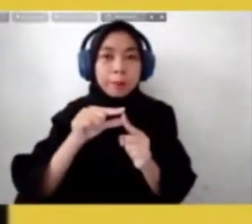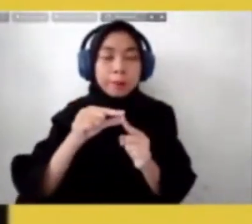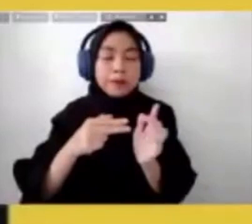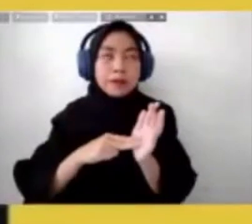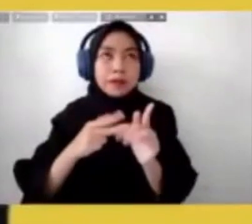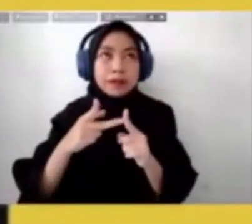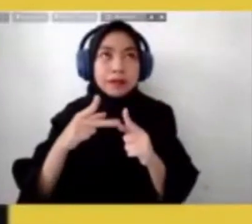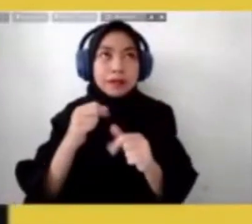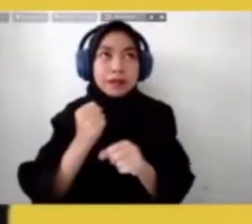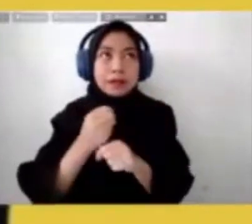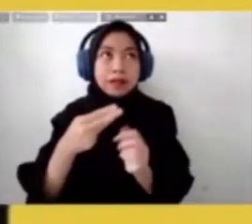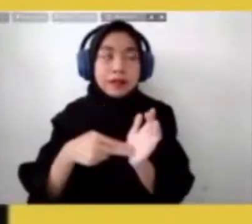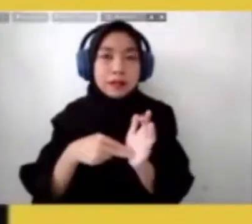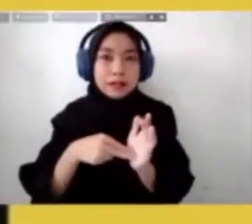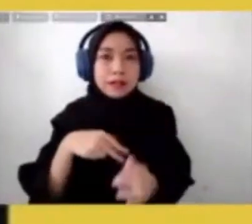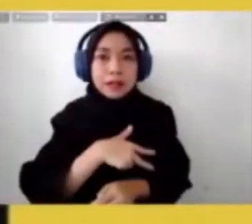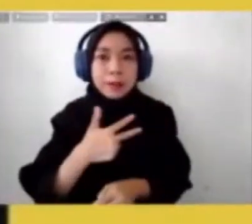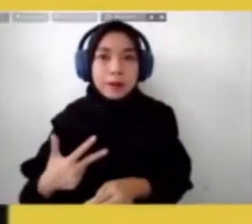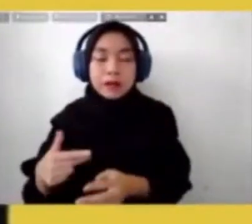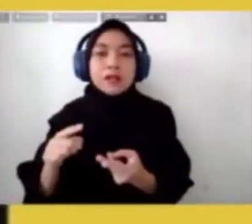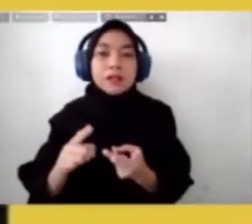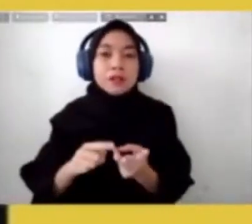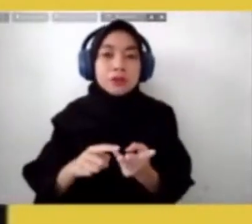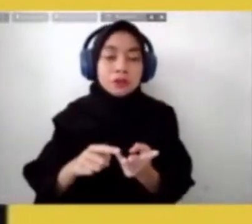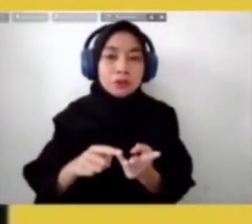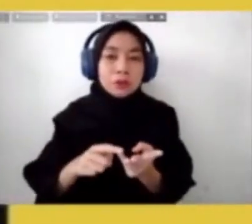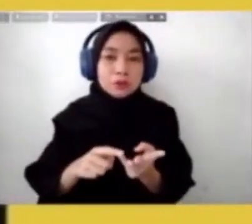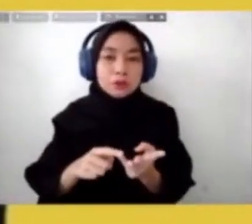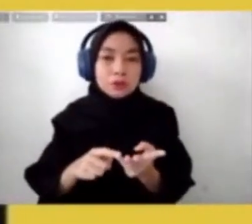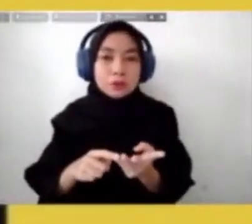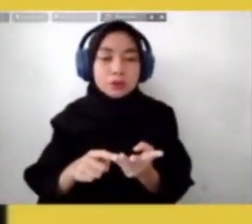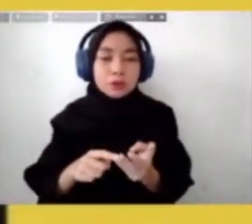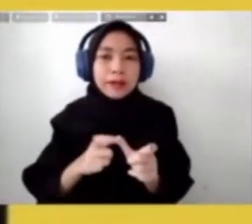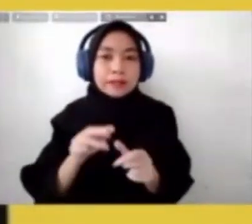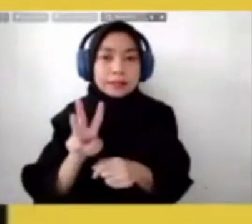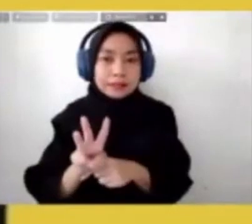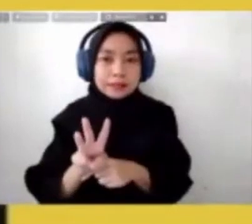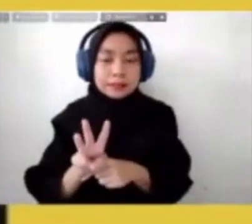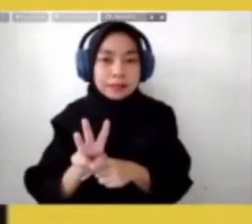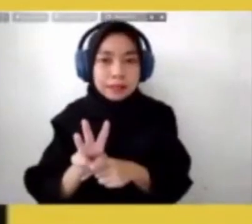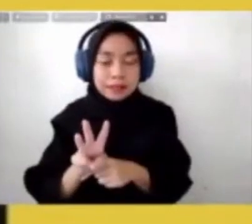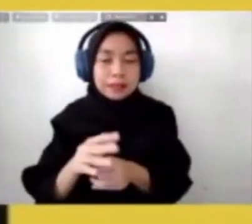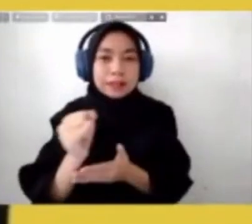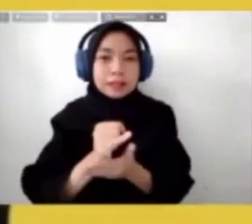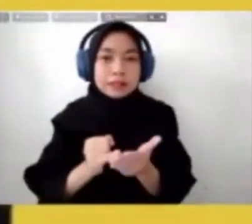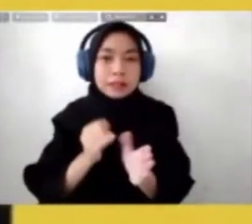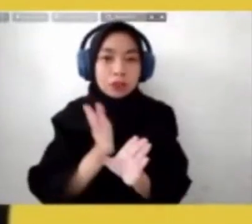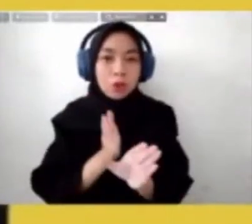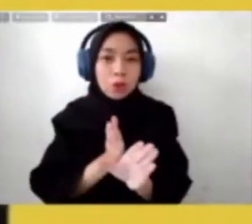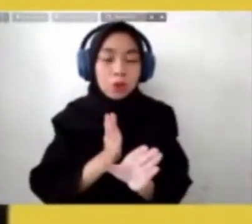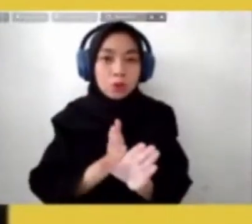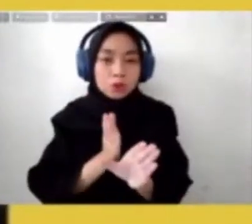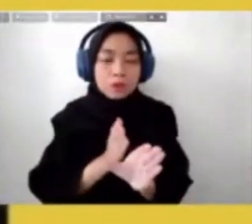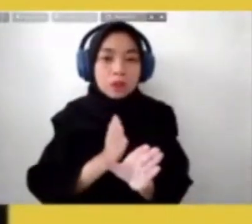the College of Design, Arizona State University, and doctorate degree in design psychology from the Faculty of